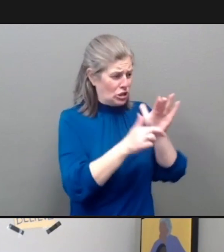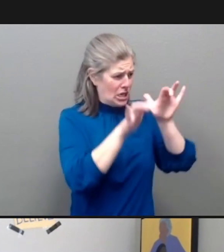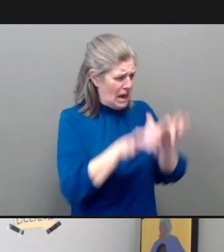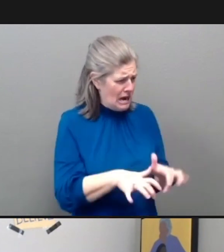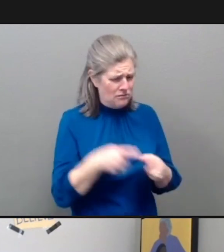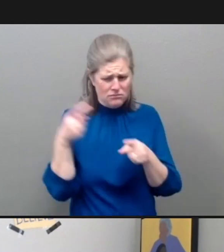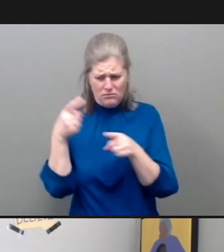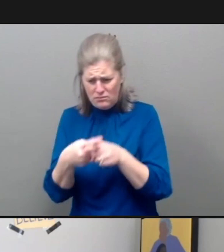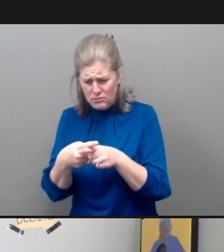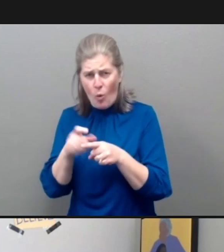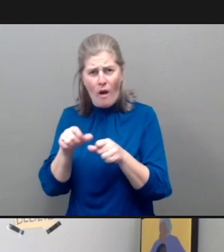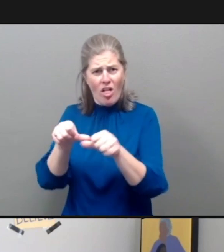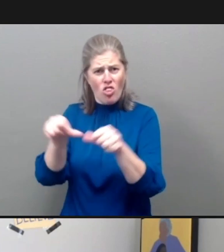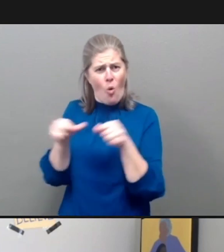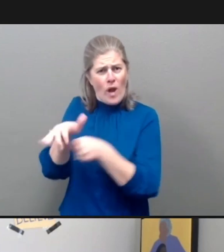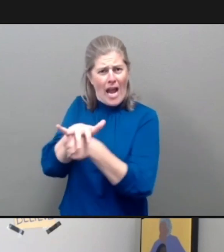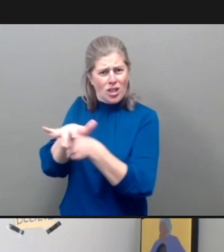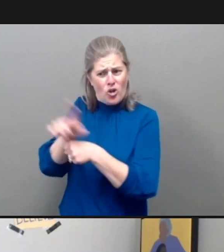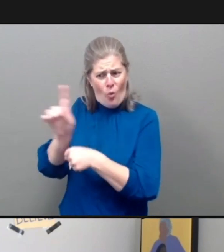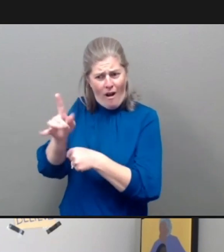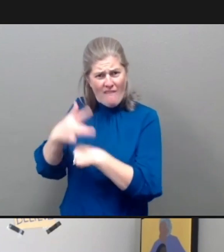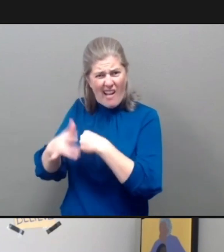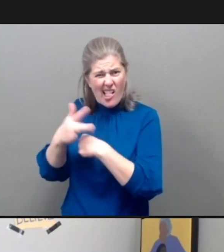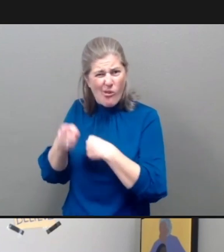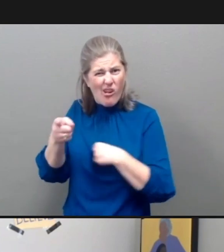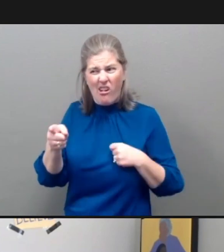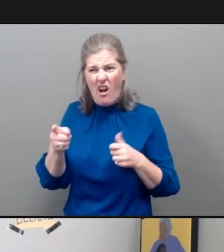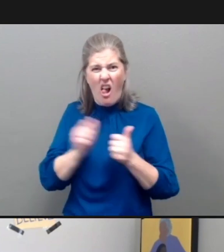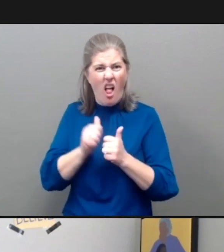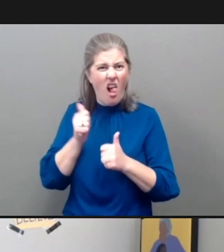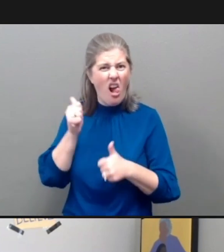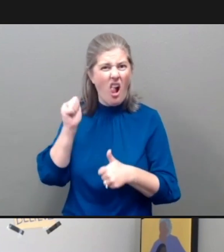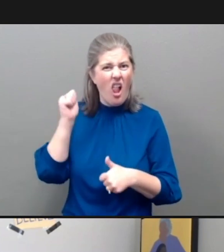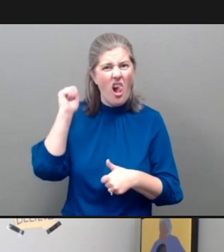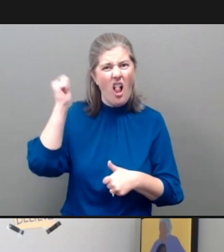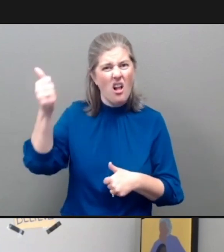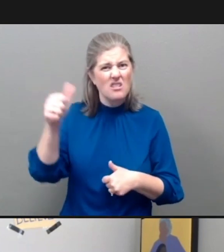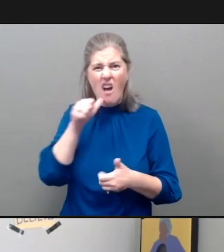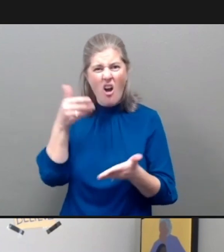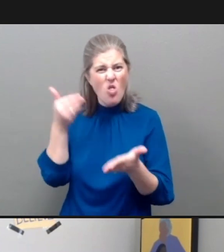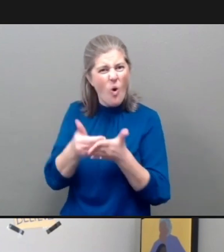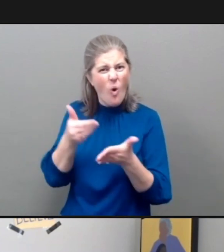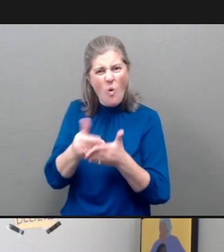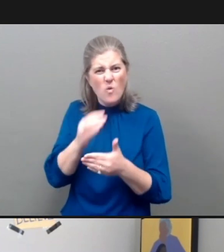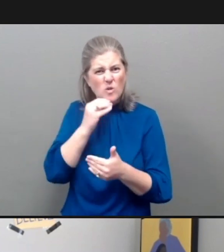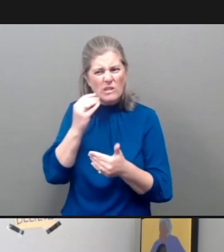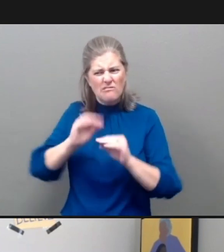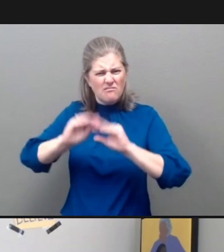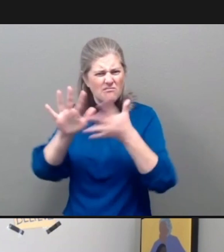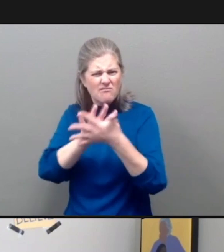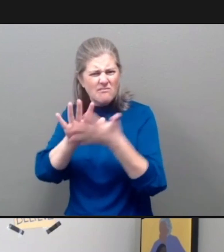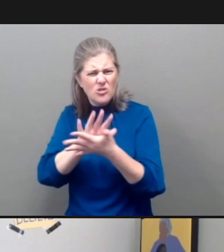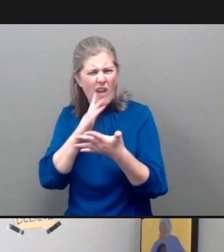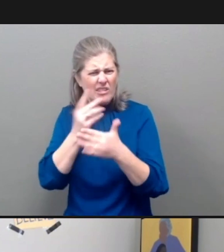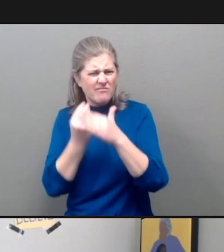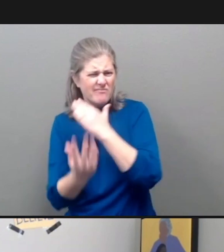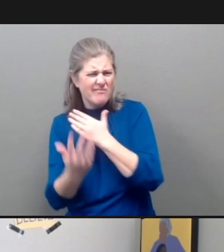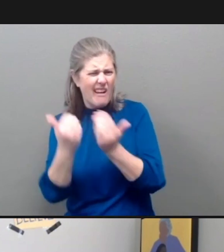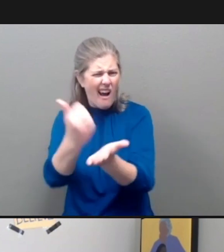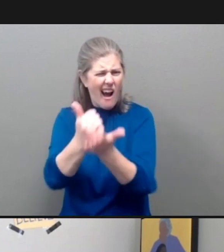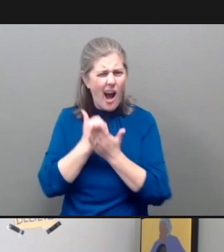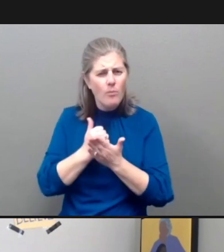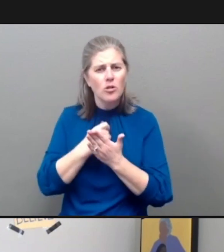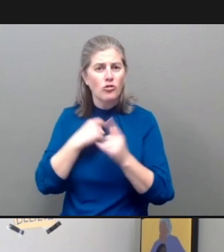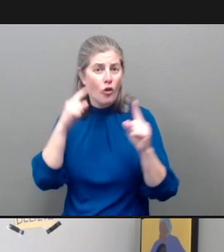the location of where they might be getting this appointment isn't super clear. Do you have any insight on this? Have you also been